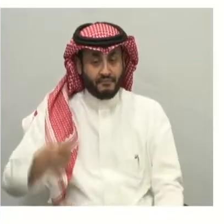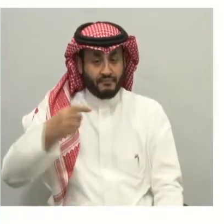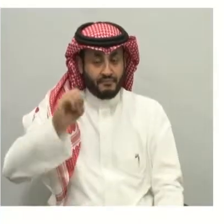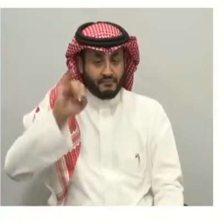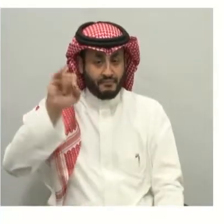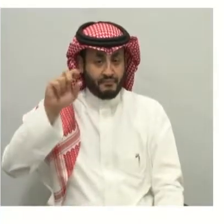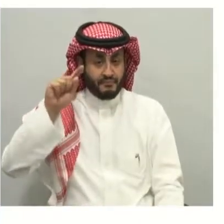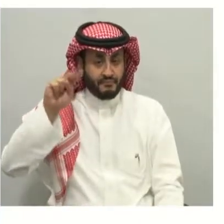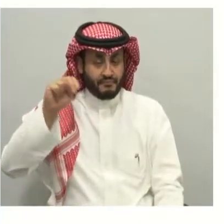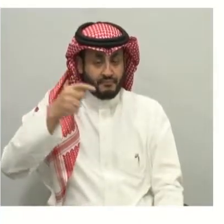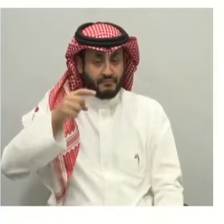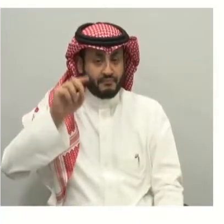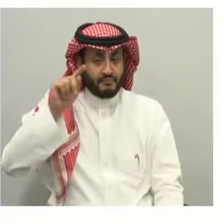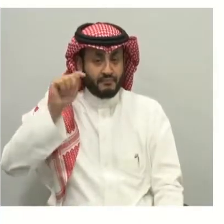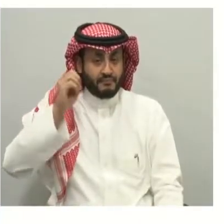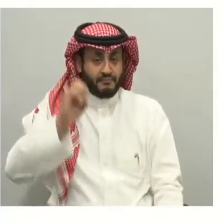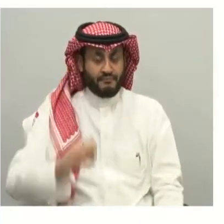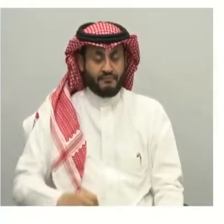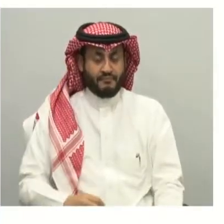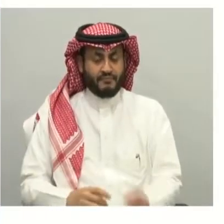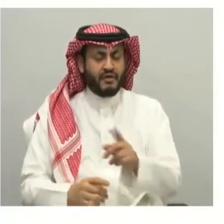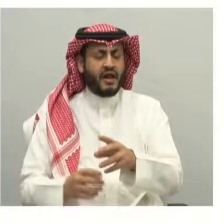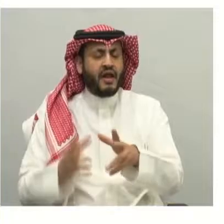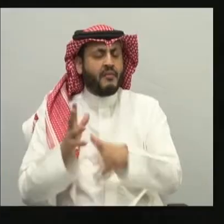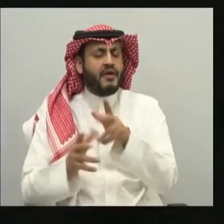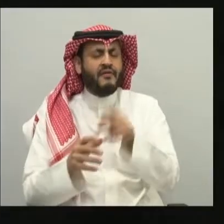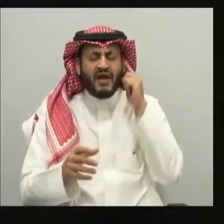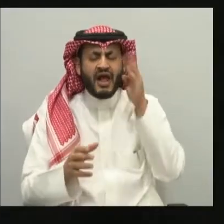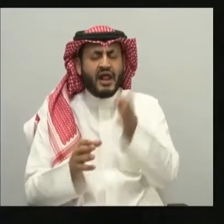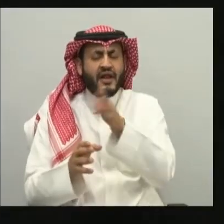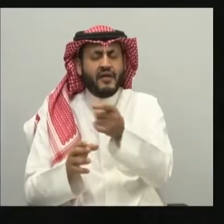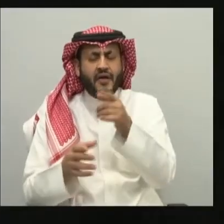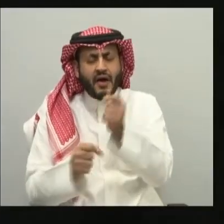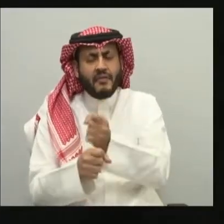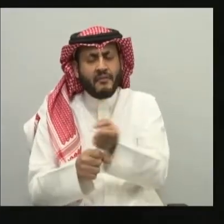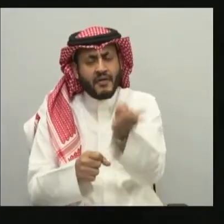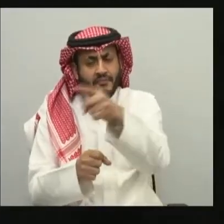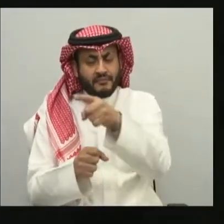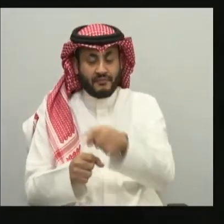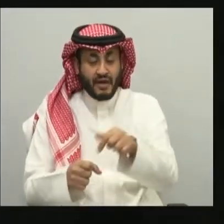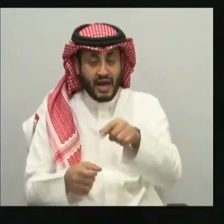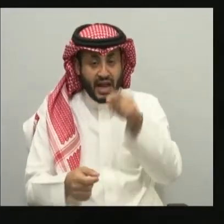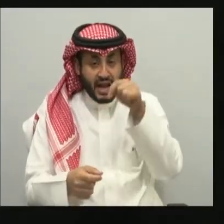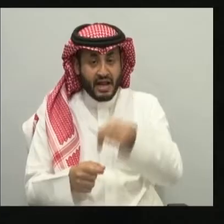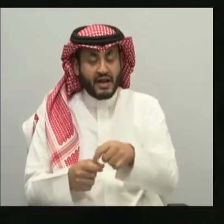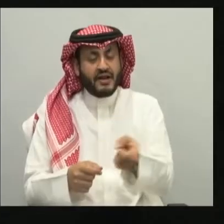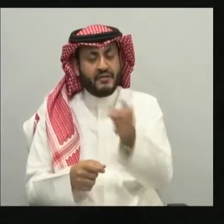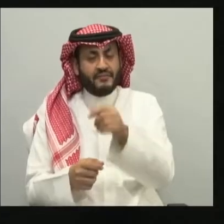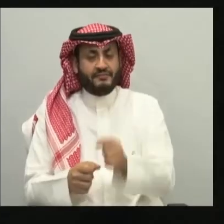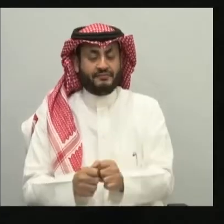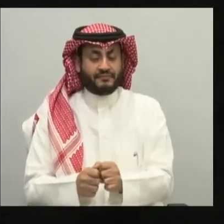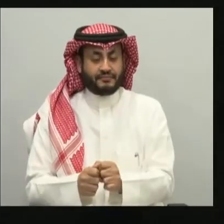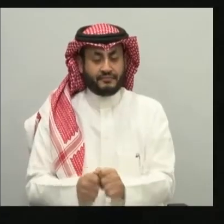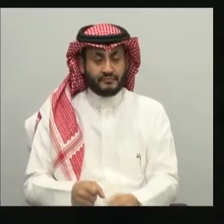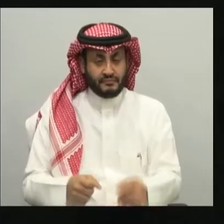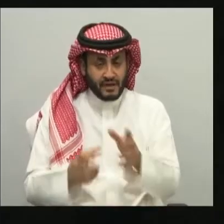if you want to talk about the things that we plan to do in the future, we're going to use the phrase going to.